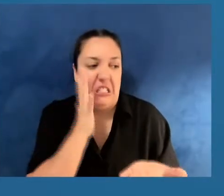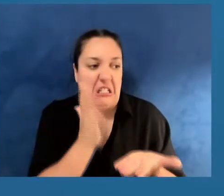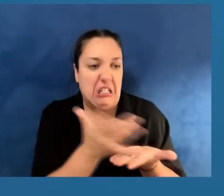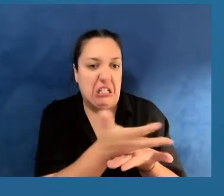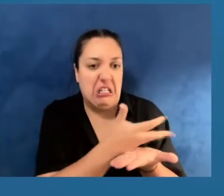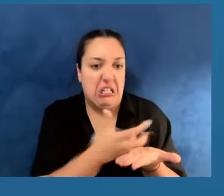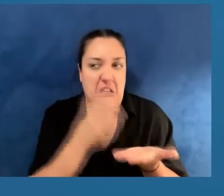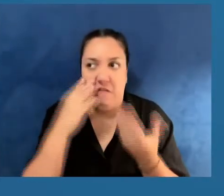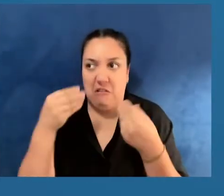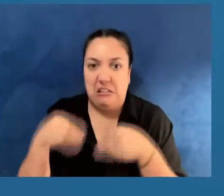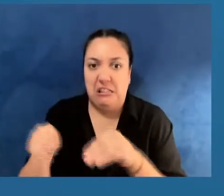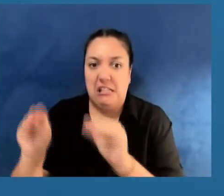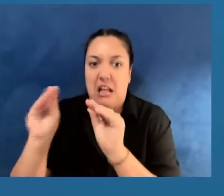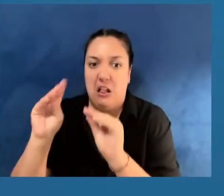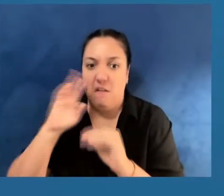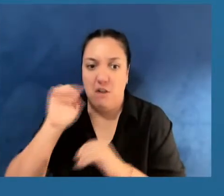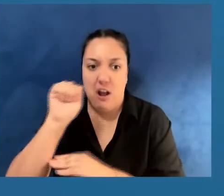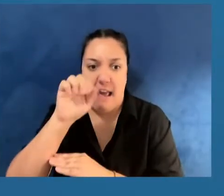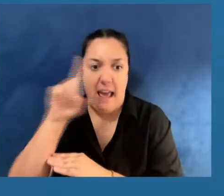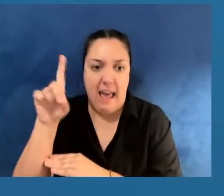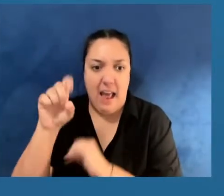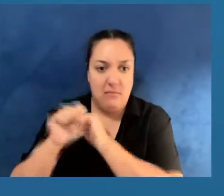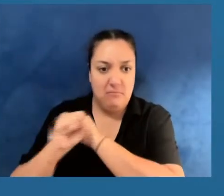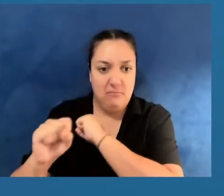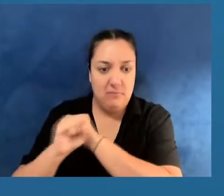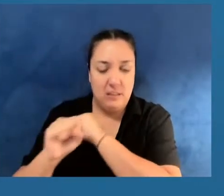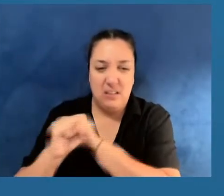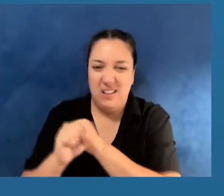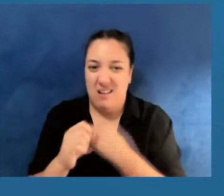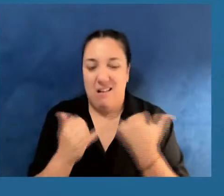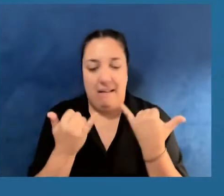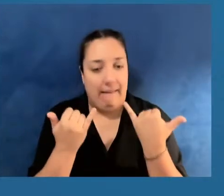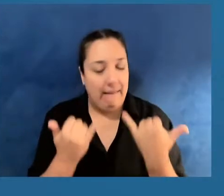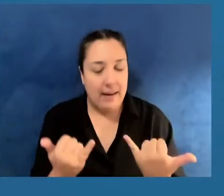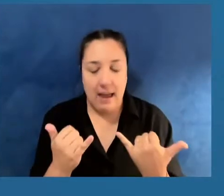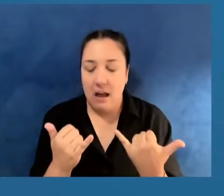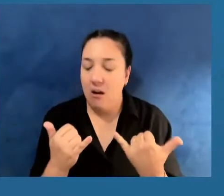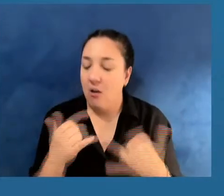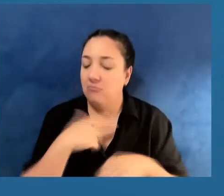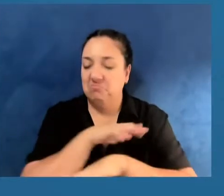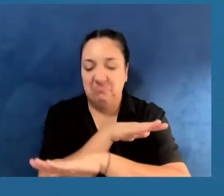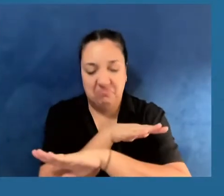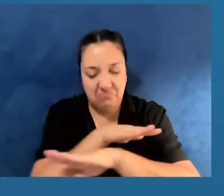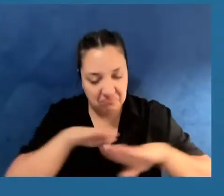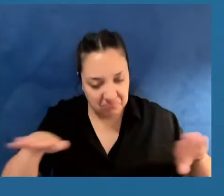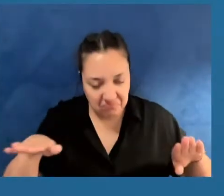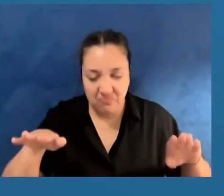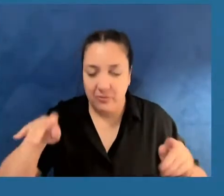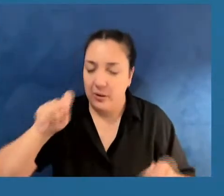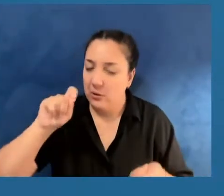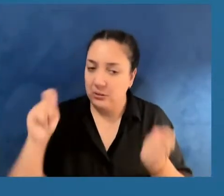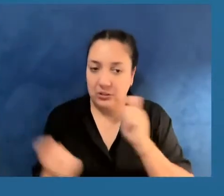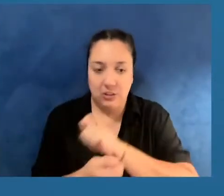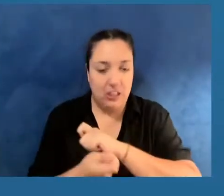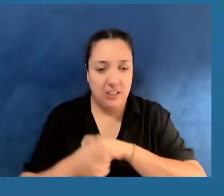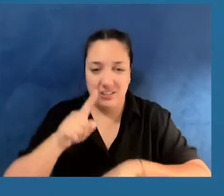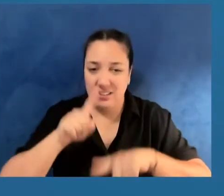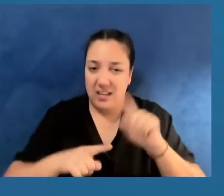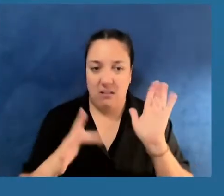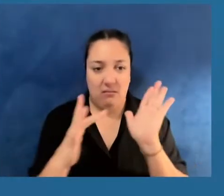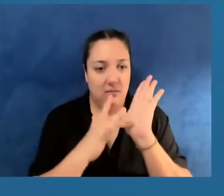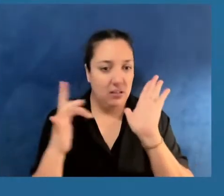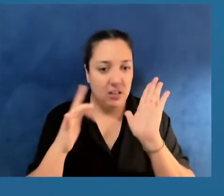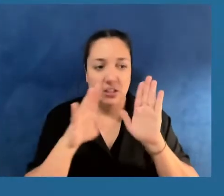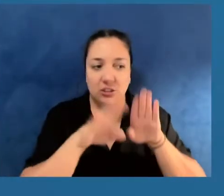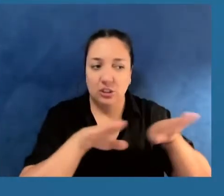state in the nation to say no more. You can't monetize our kids' mental health, and we stopped that, as well as the notifications